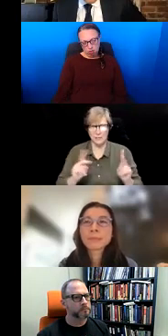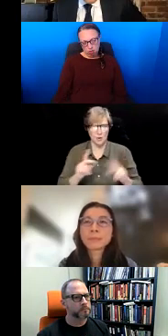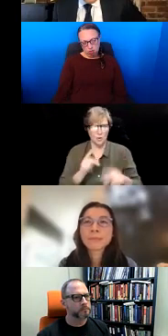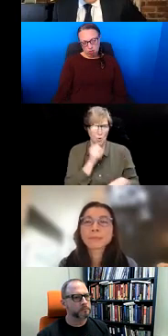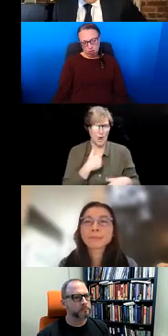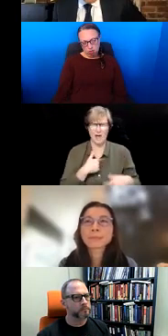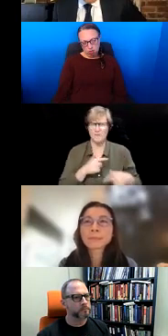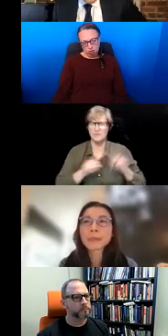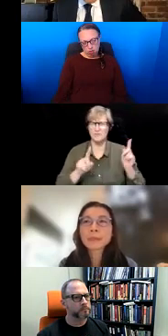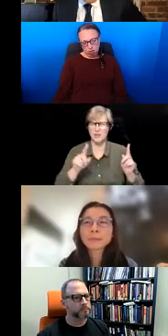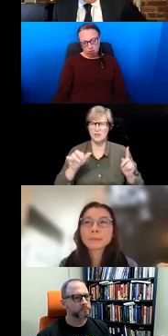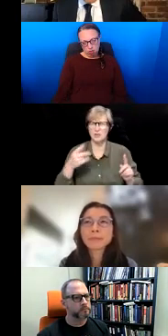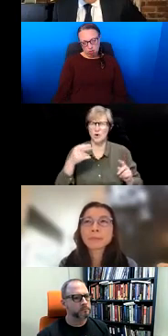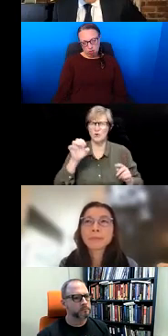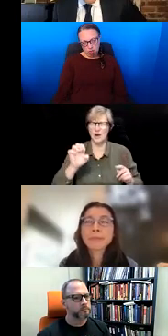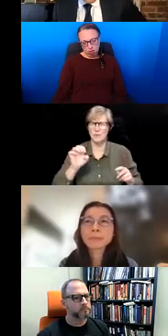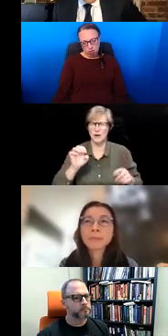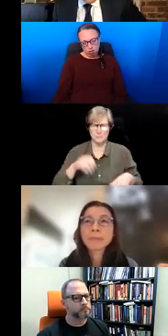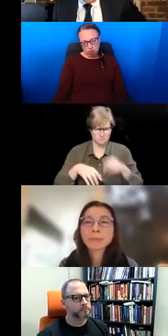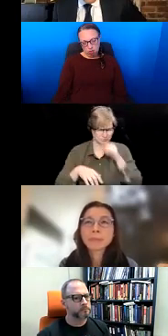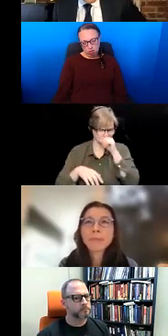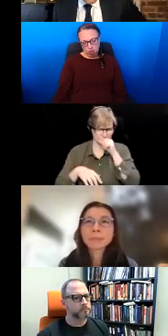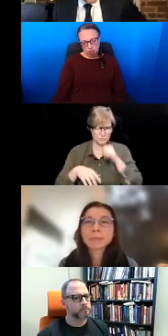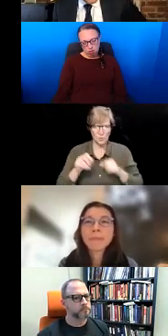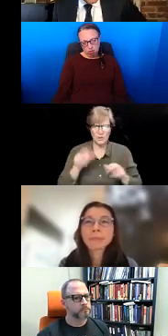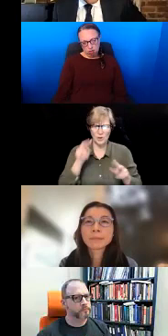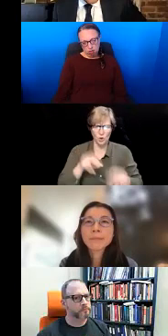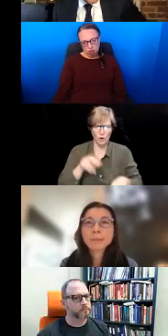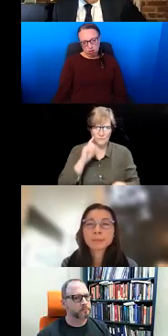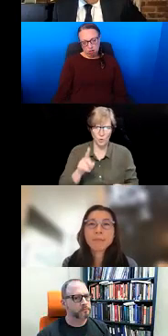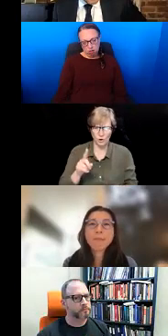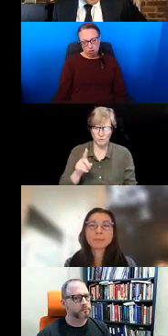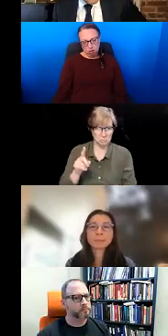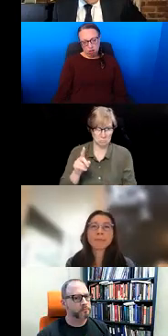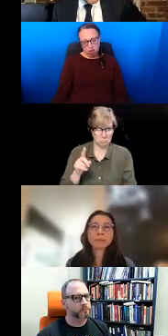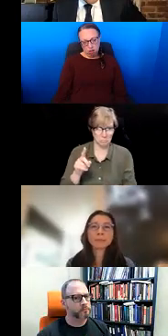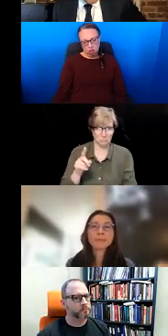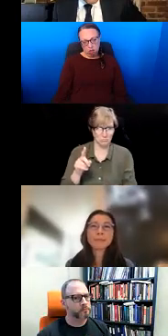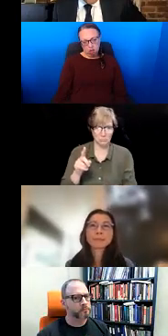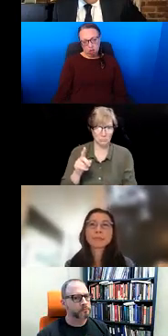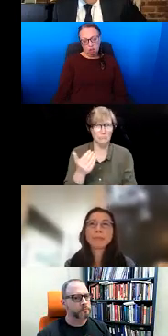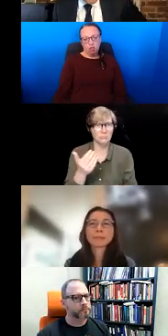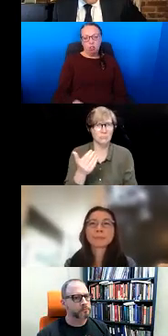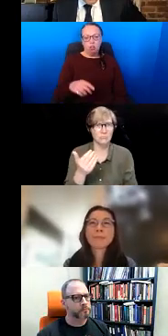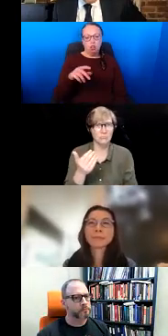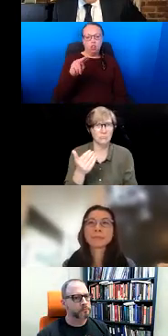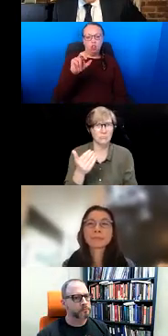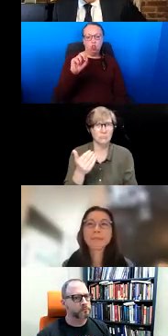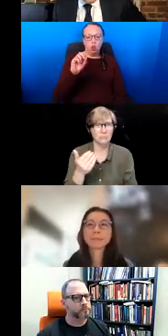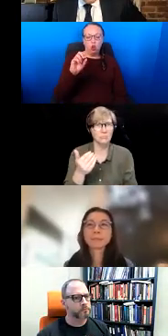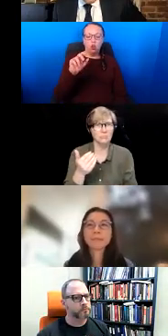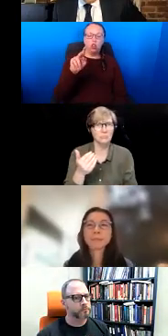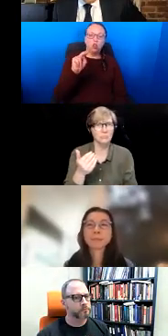for a very specific gene, the brain-derived neurotrophic factor gene, which is it's a protein that is very involved in various aspects